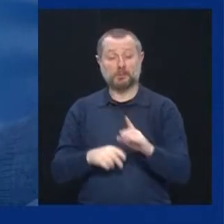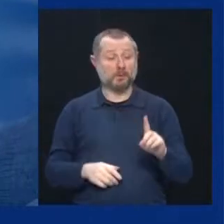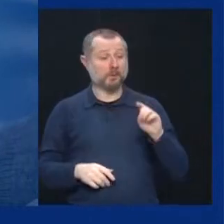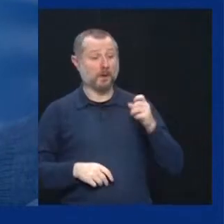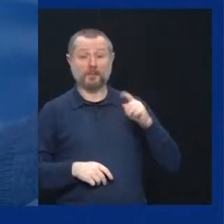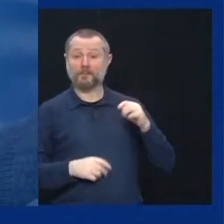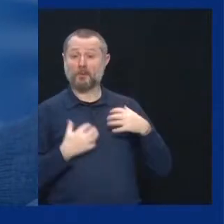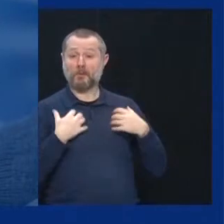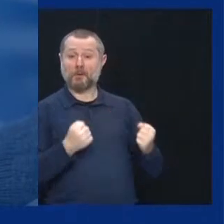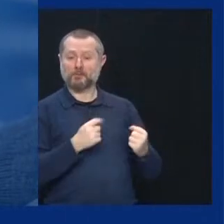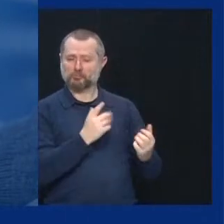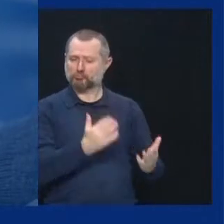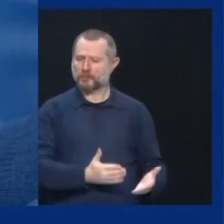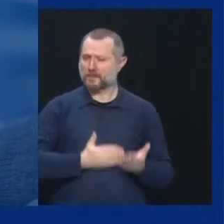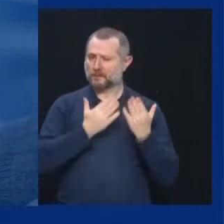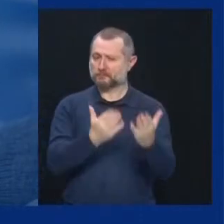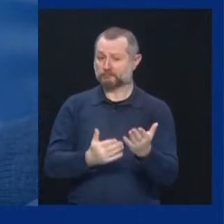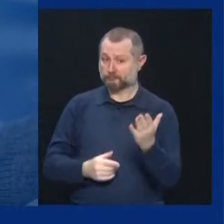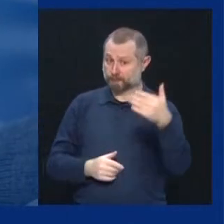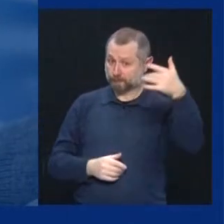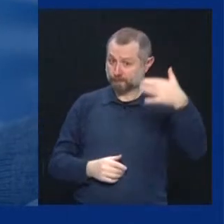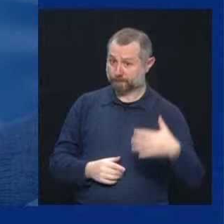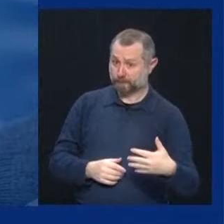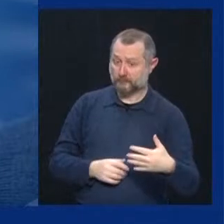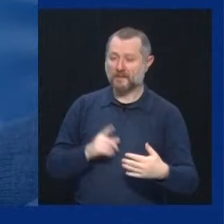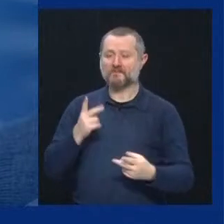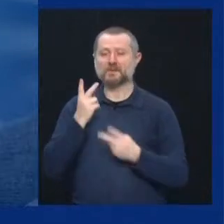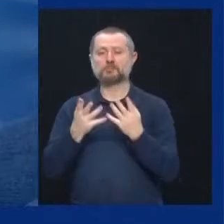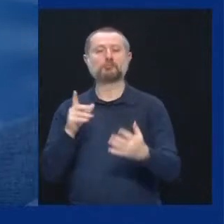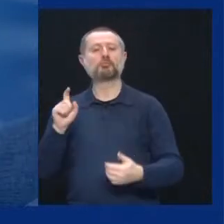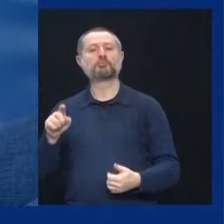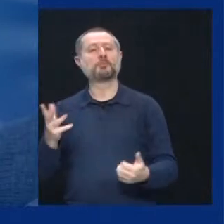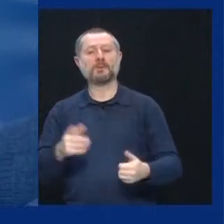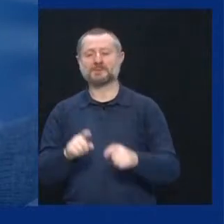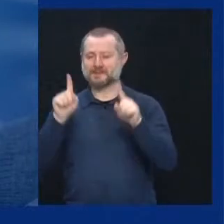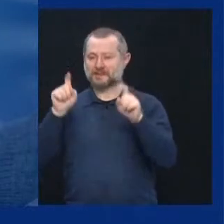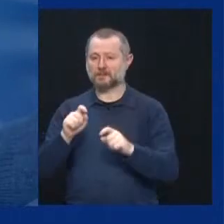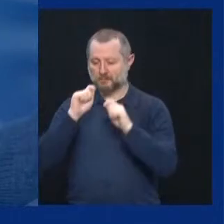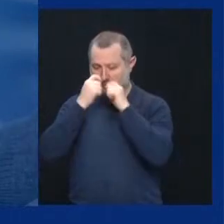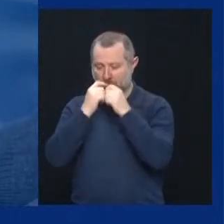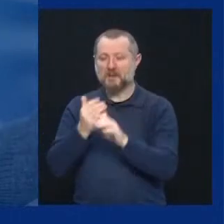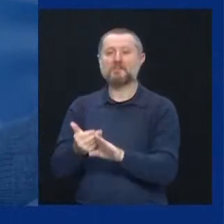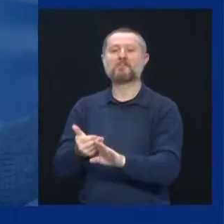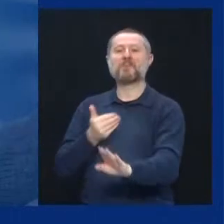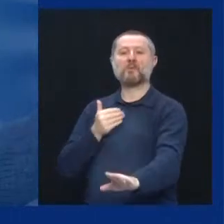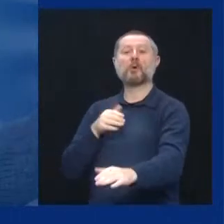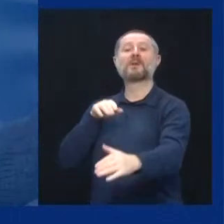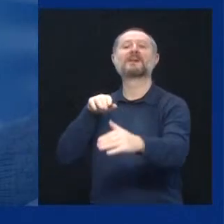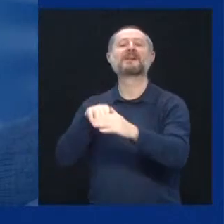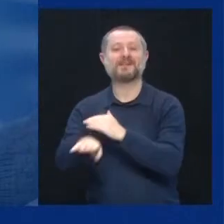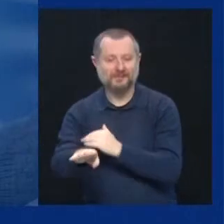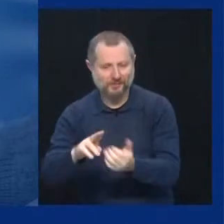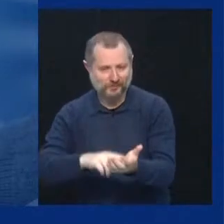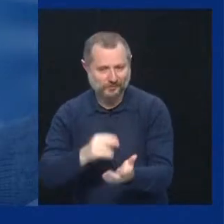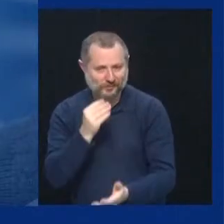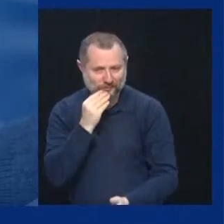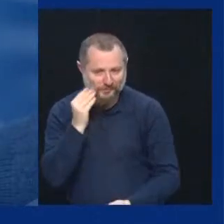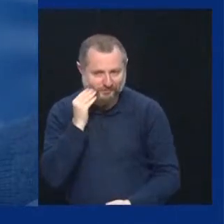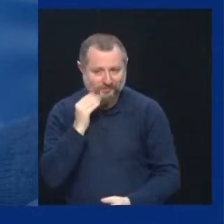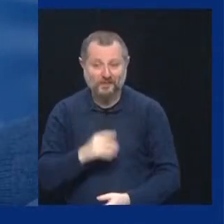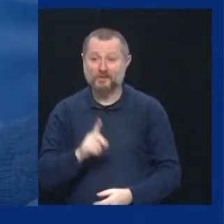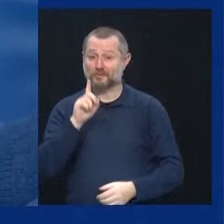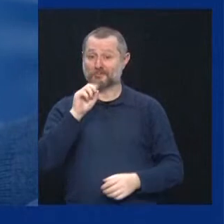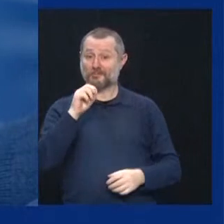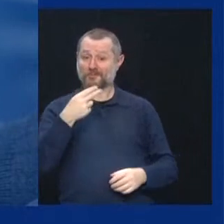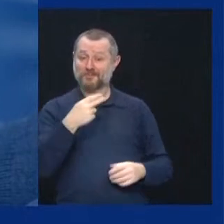recommend that visitors take a rapid test before entry, and DOH will